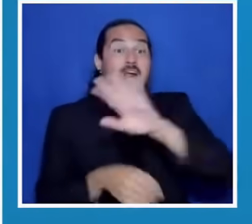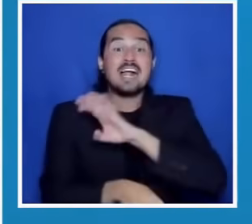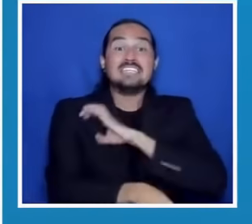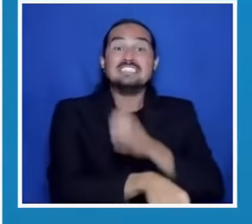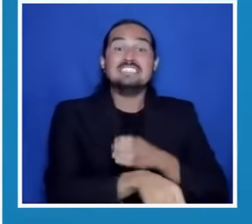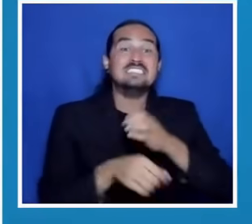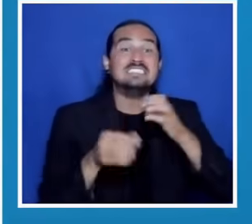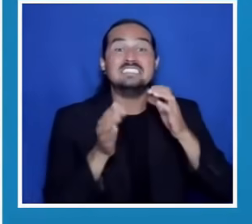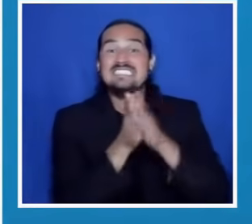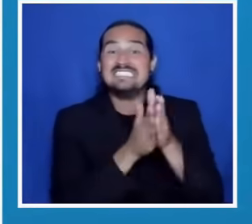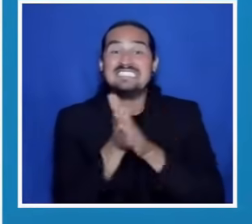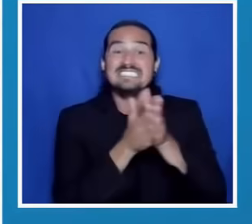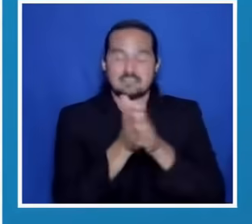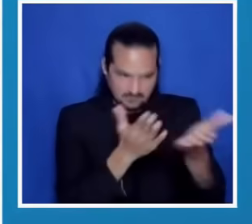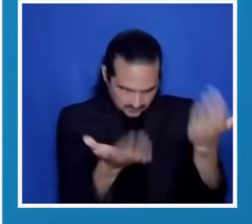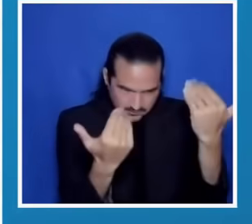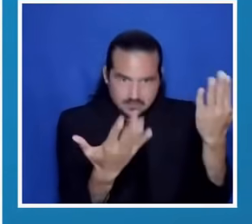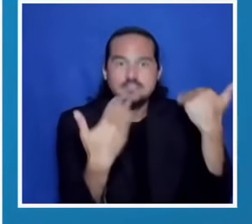Unbelievable.